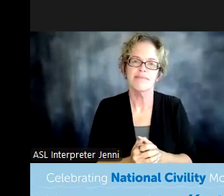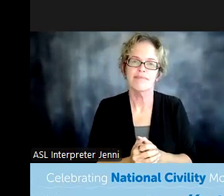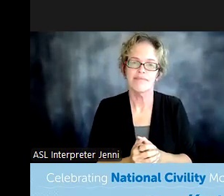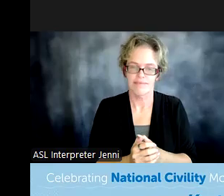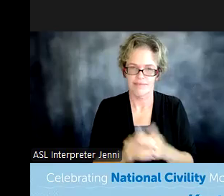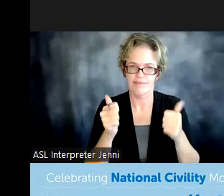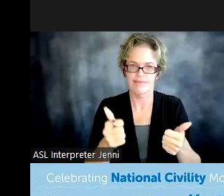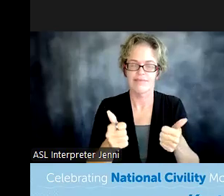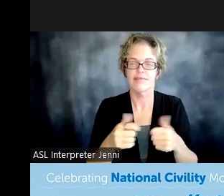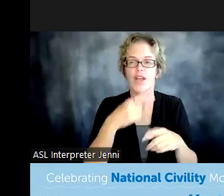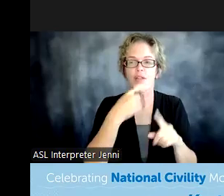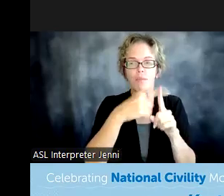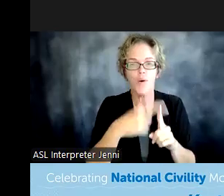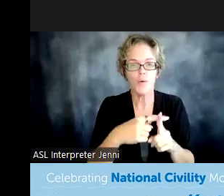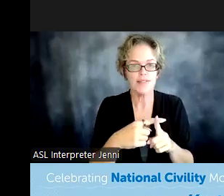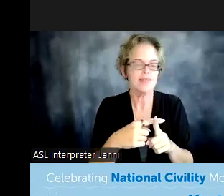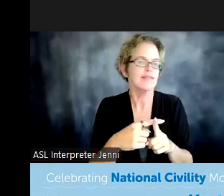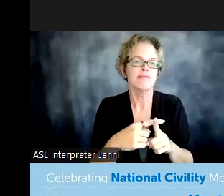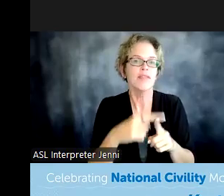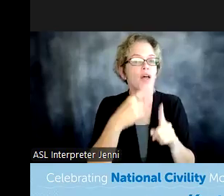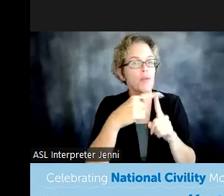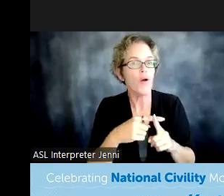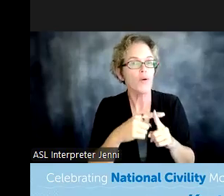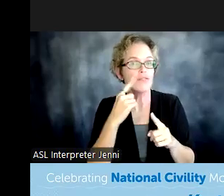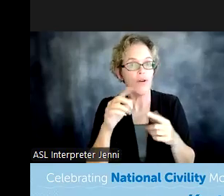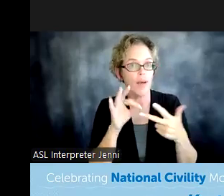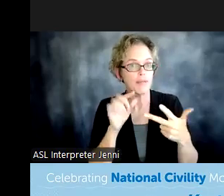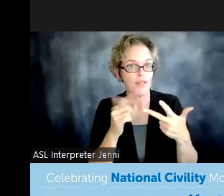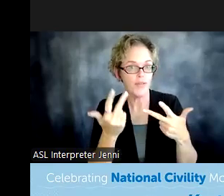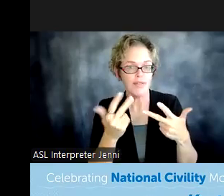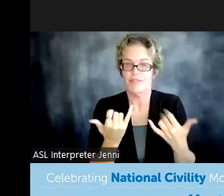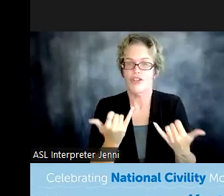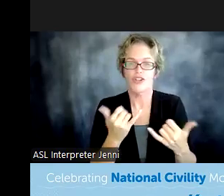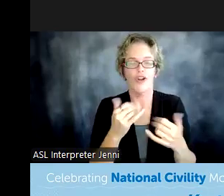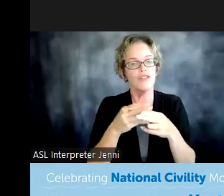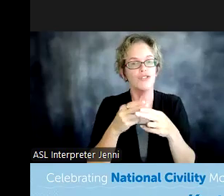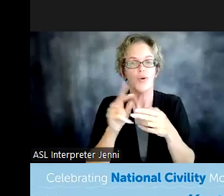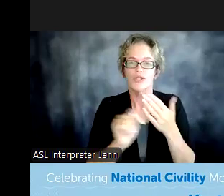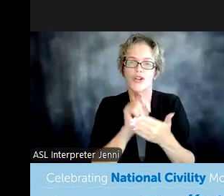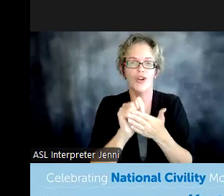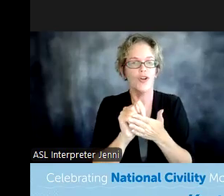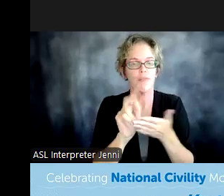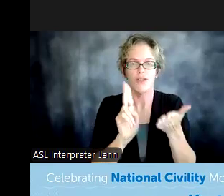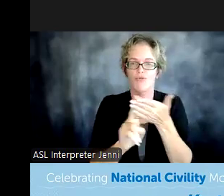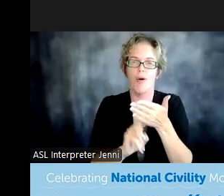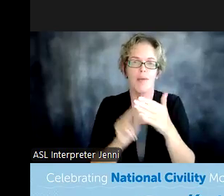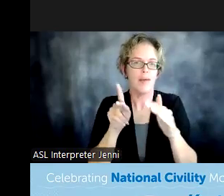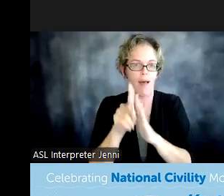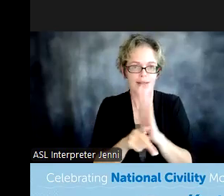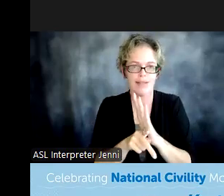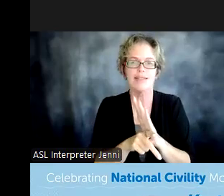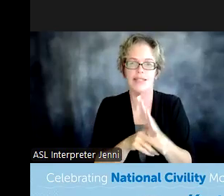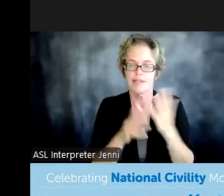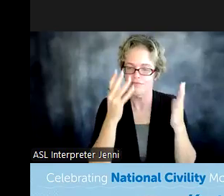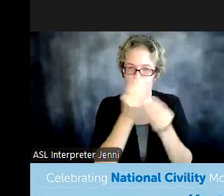All right, so the pros of option three are this is the current short-term enrollment policy that has already been communicated. And again, this